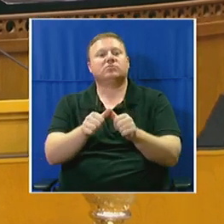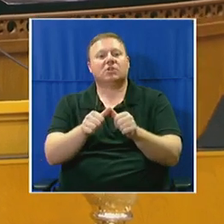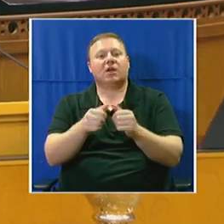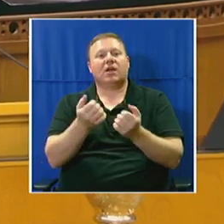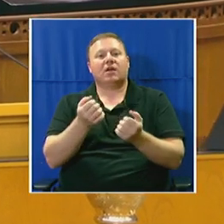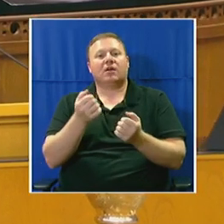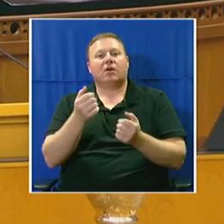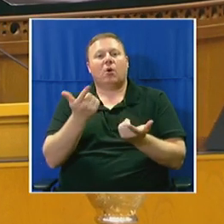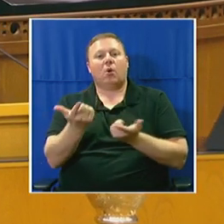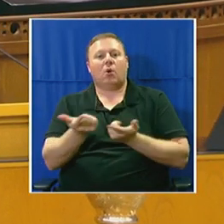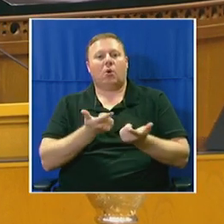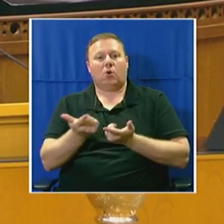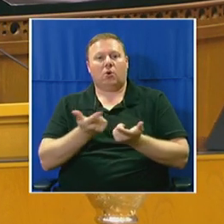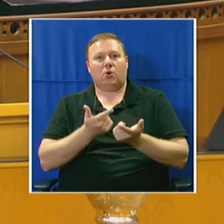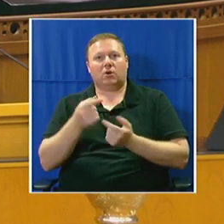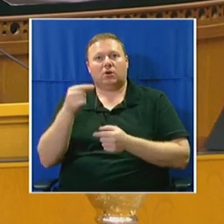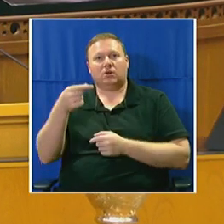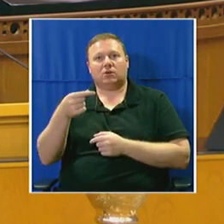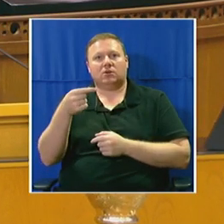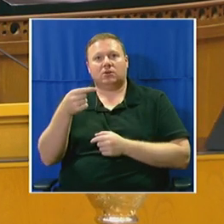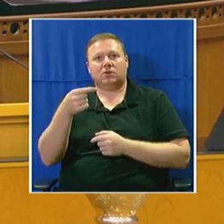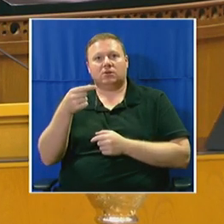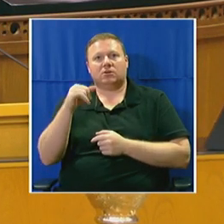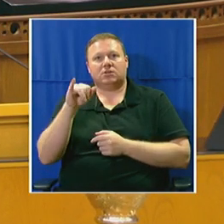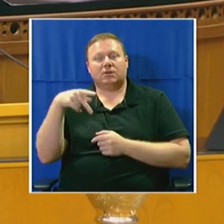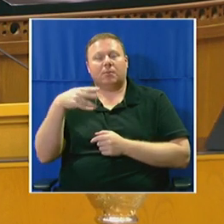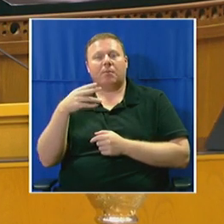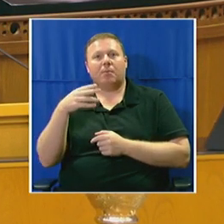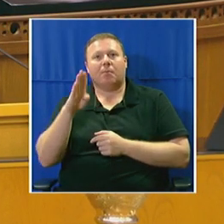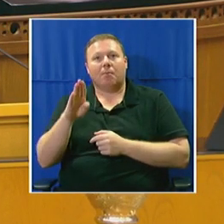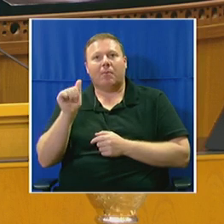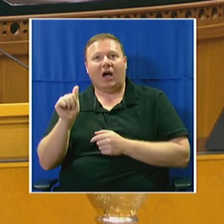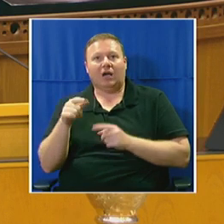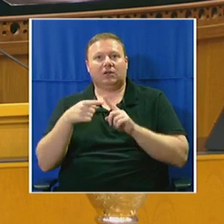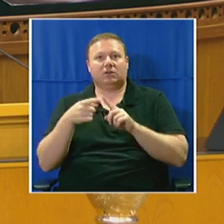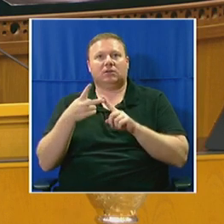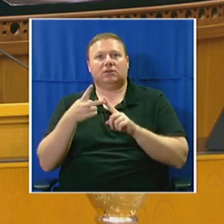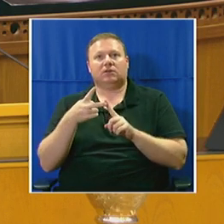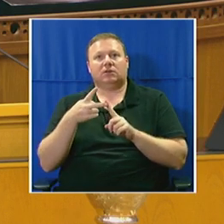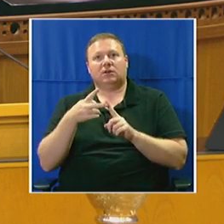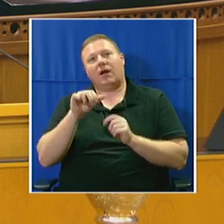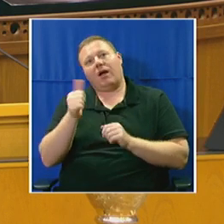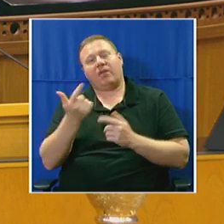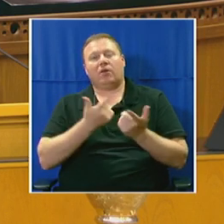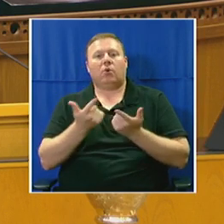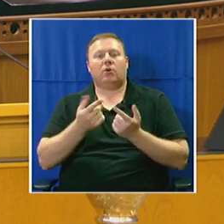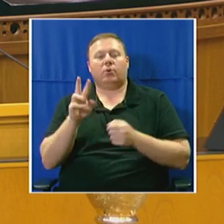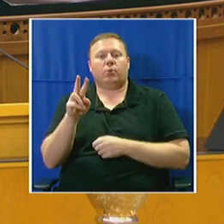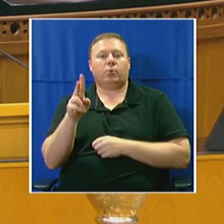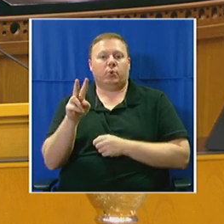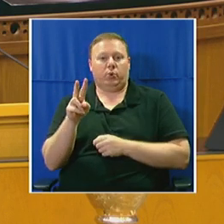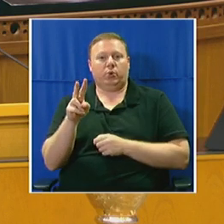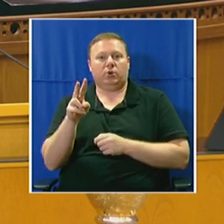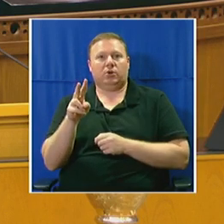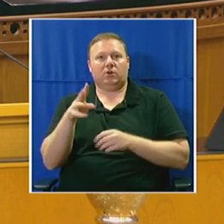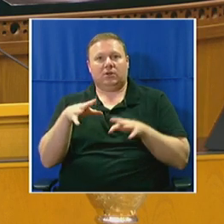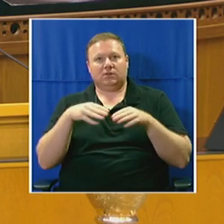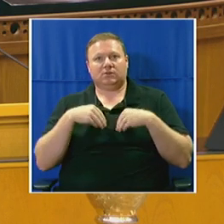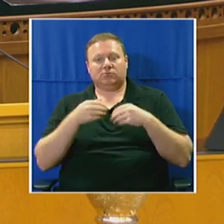order consideration of report of portfolio commit on Justice and Cal services on